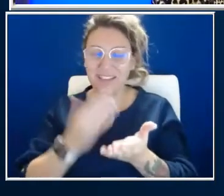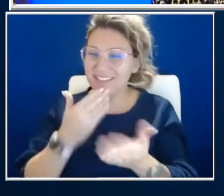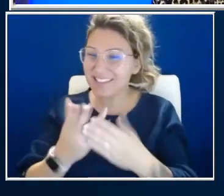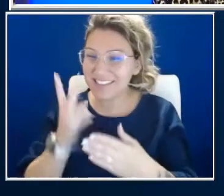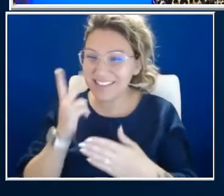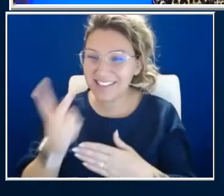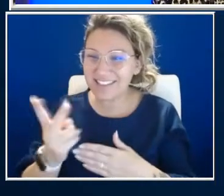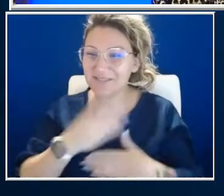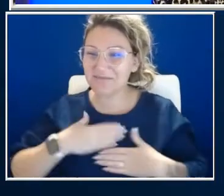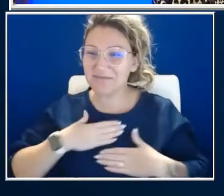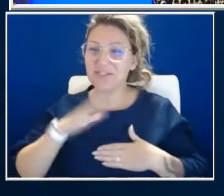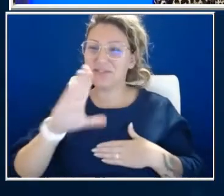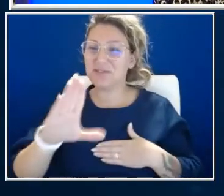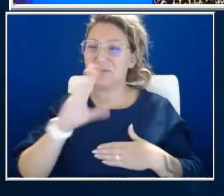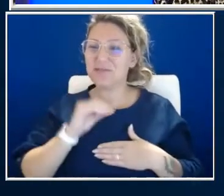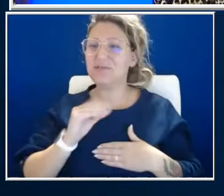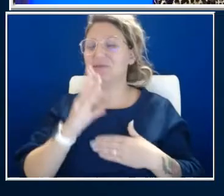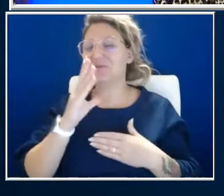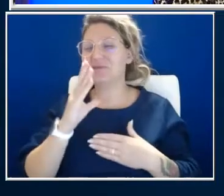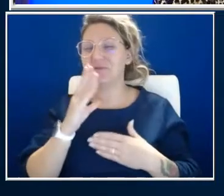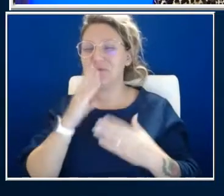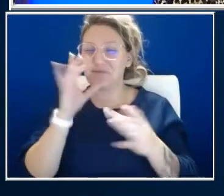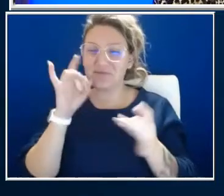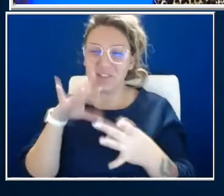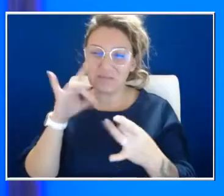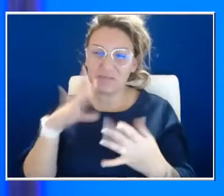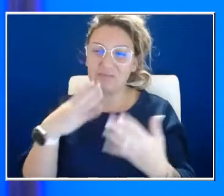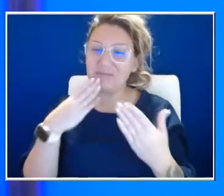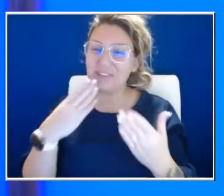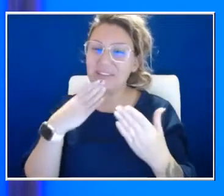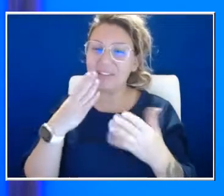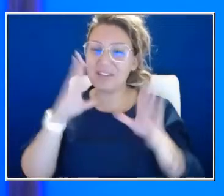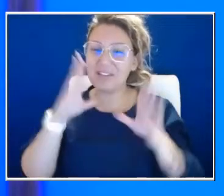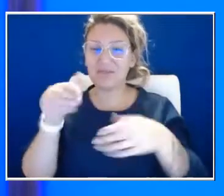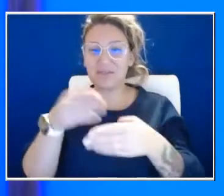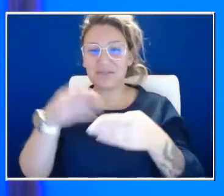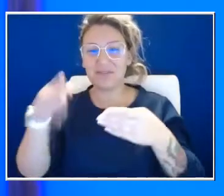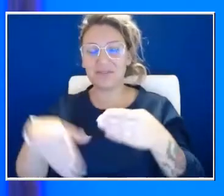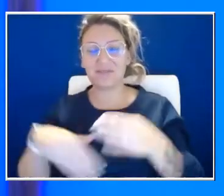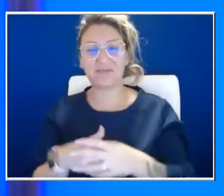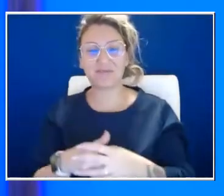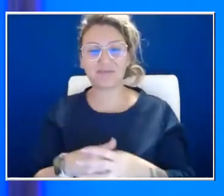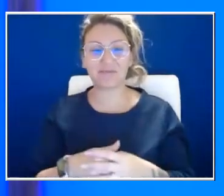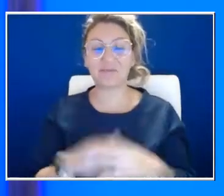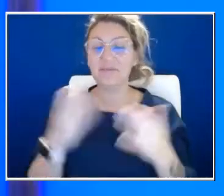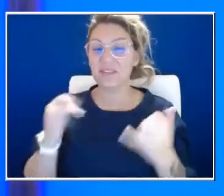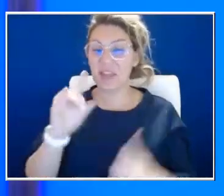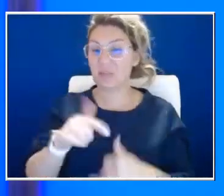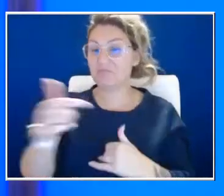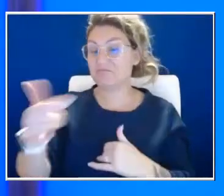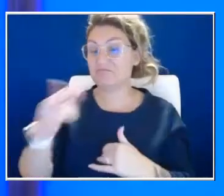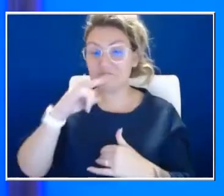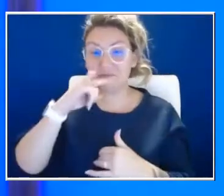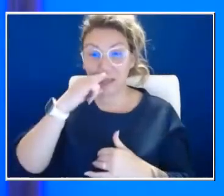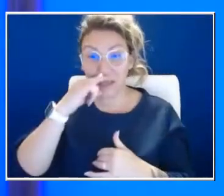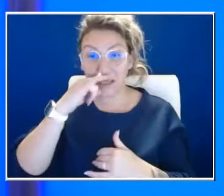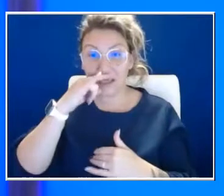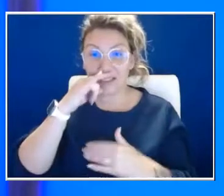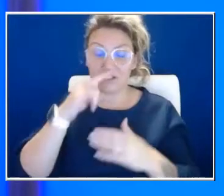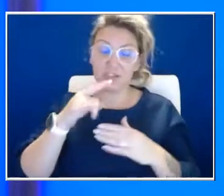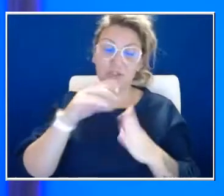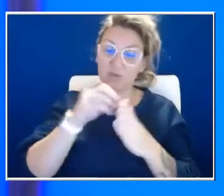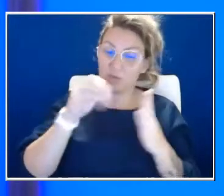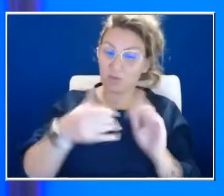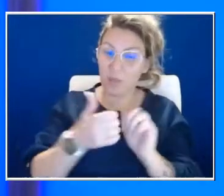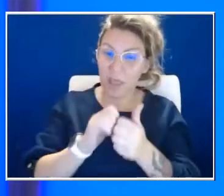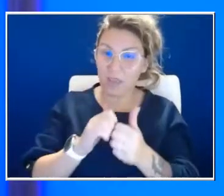Appreciate your insight. Thank you. Have a great weekend. Turning now to kids, student athletes, and concussion. A study